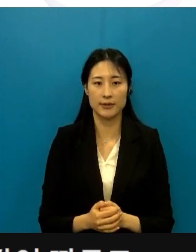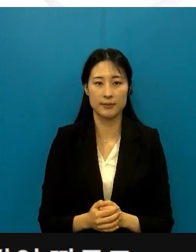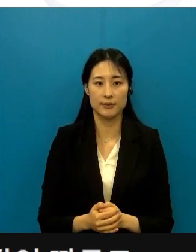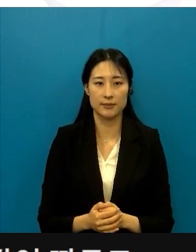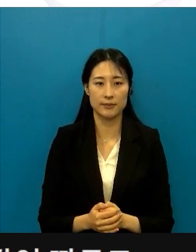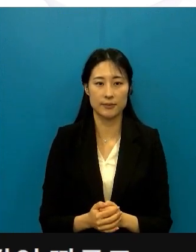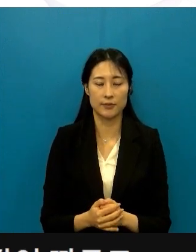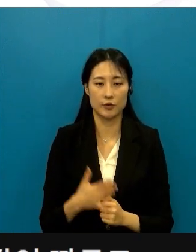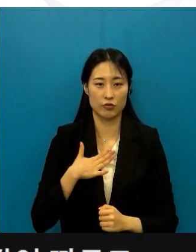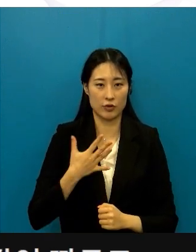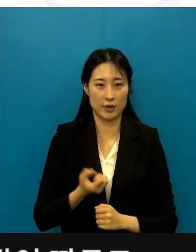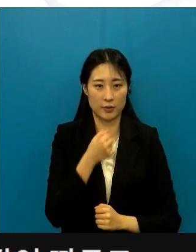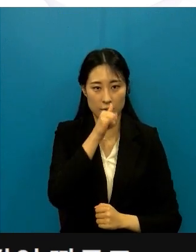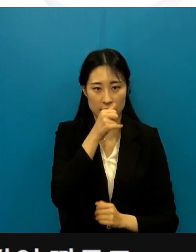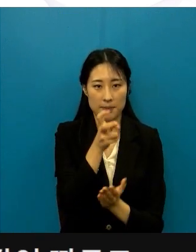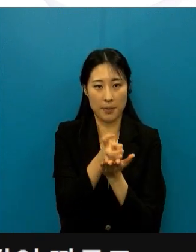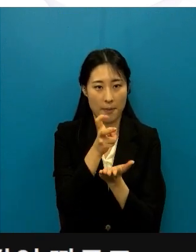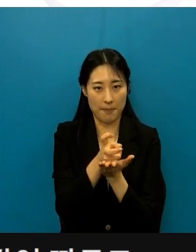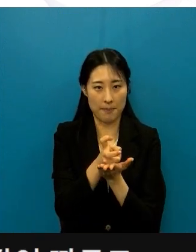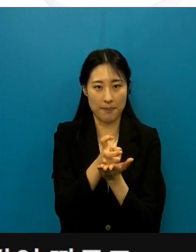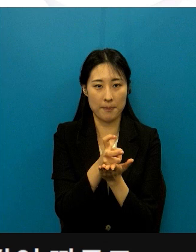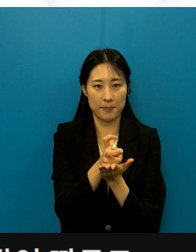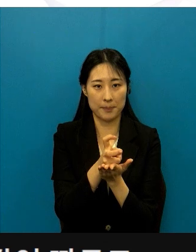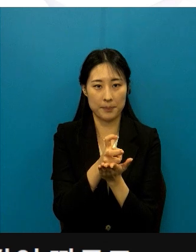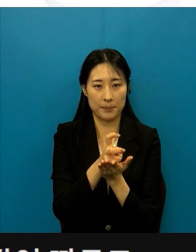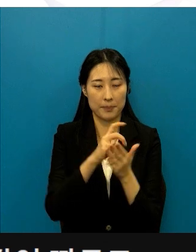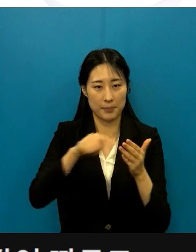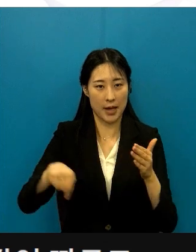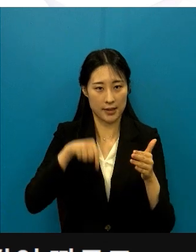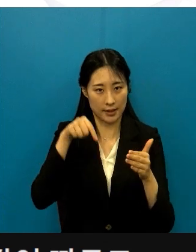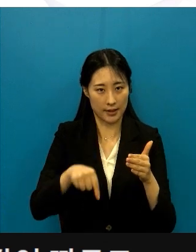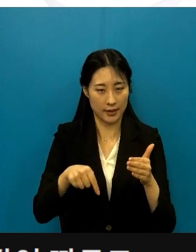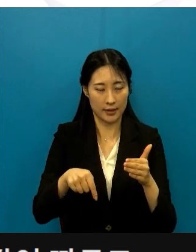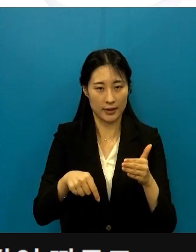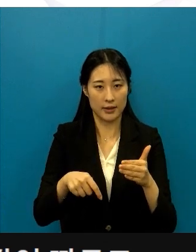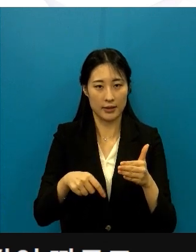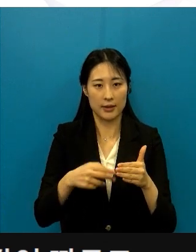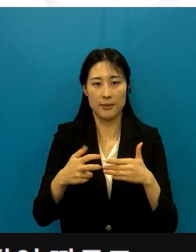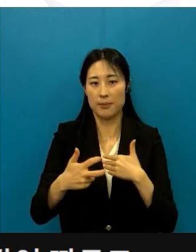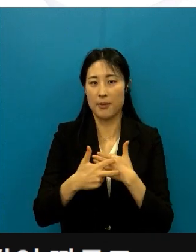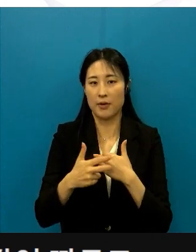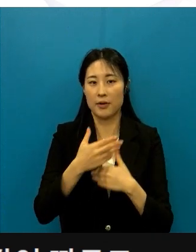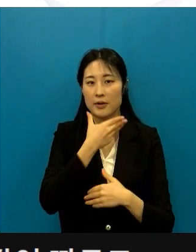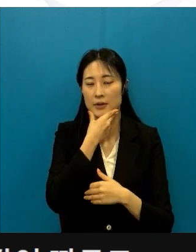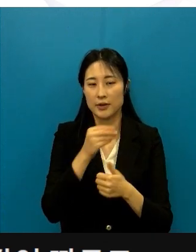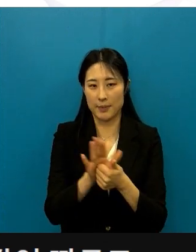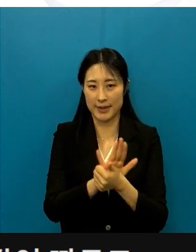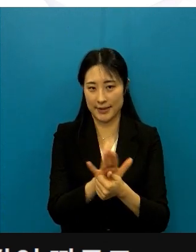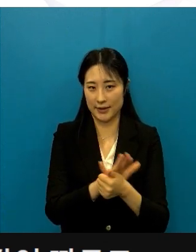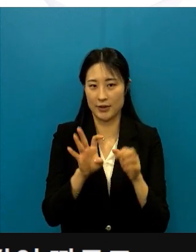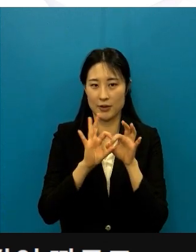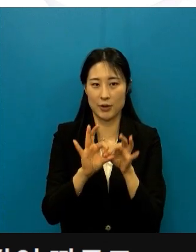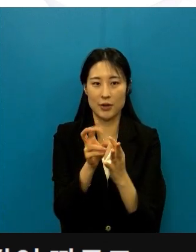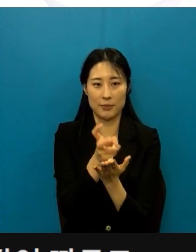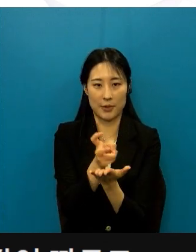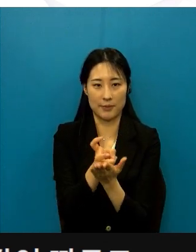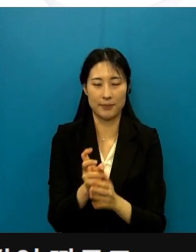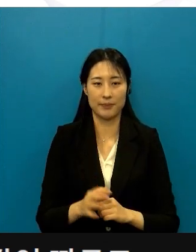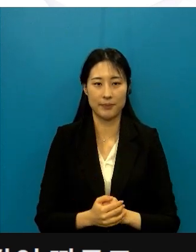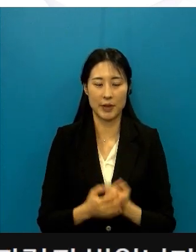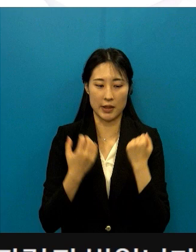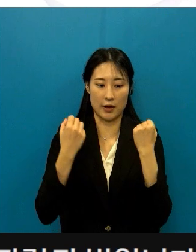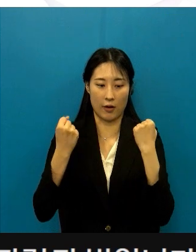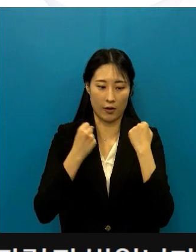and Social Care Act makes provisions about public health, about regulating health and adult social